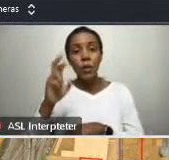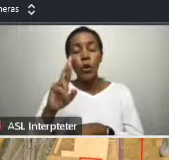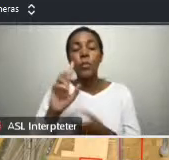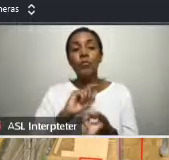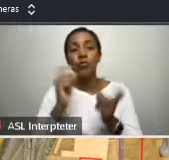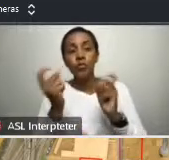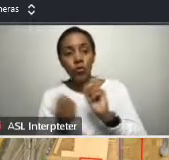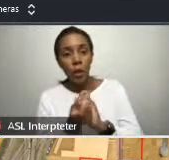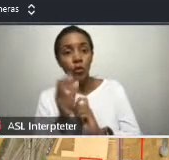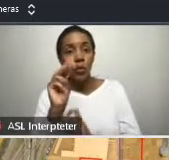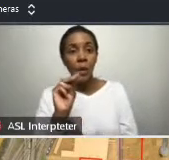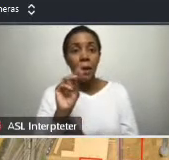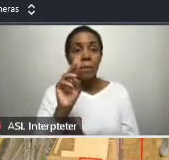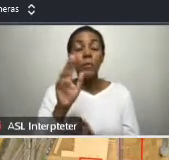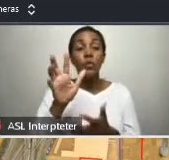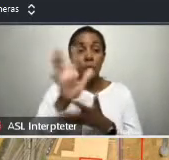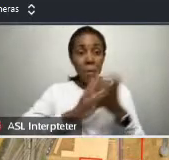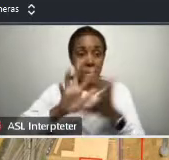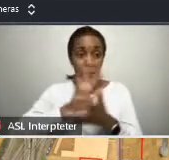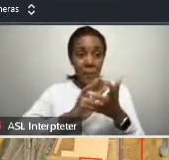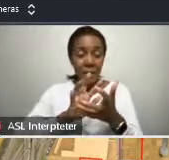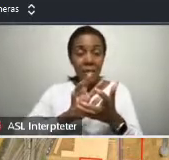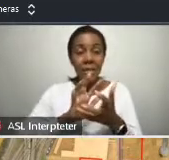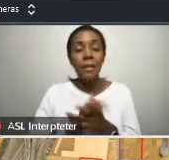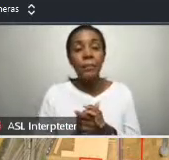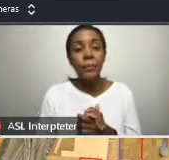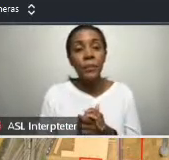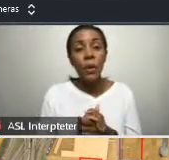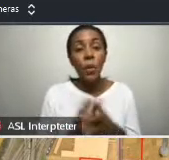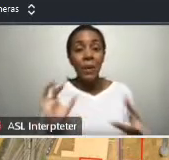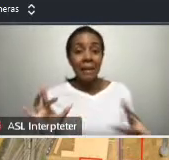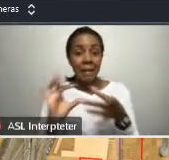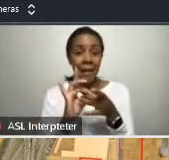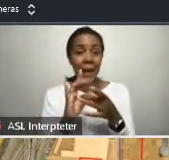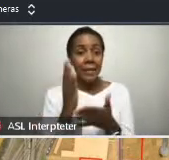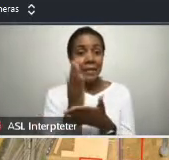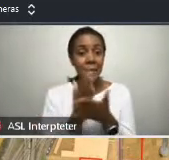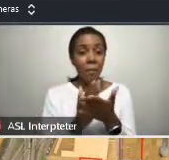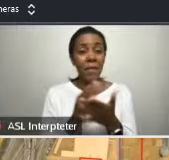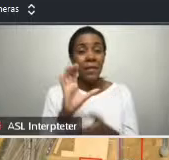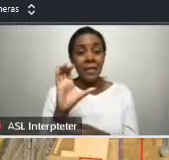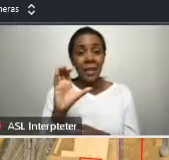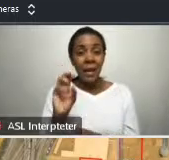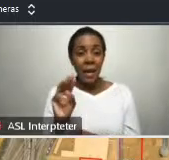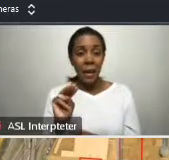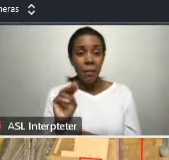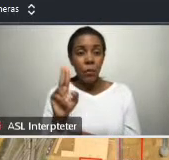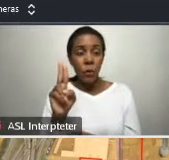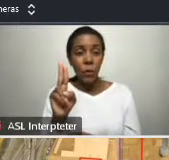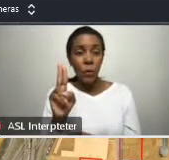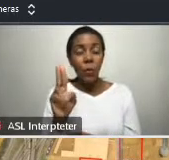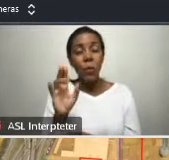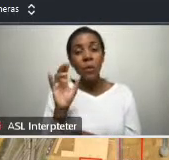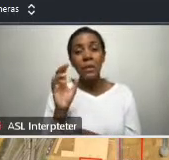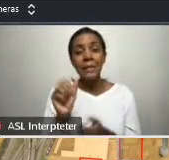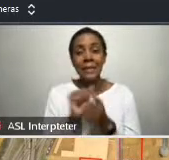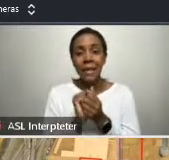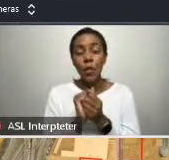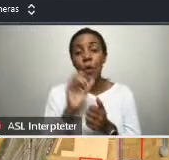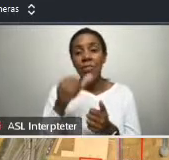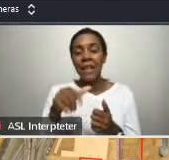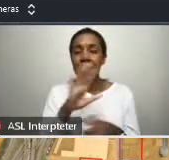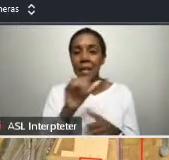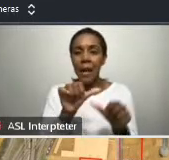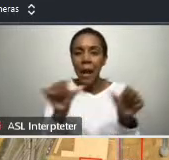MU. We connect some of the CMU that's in the area together. That's the area that's hatched in